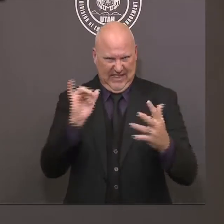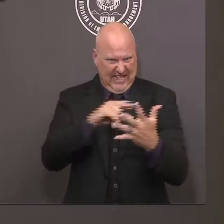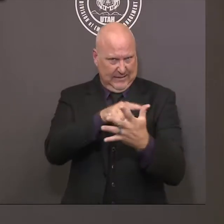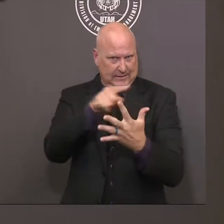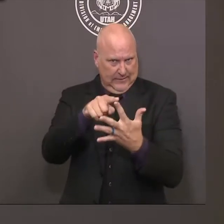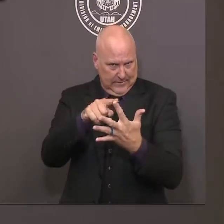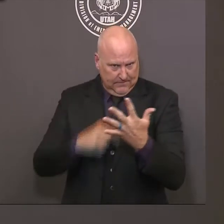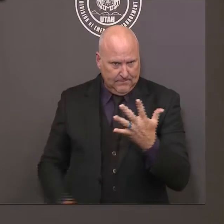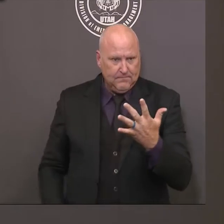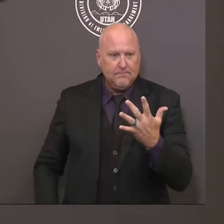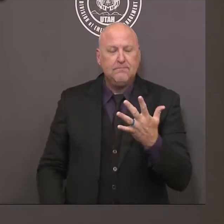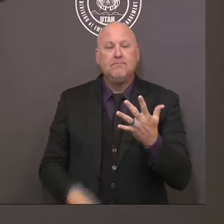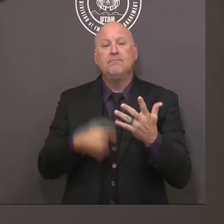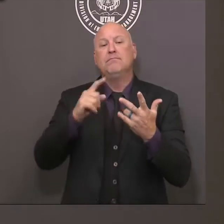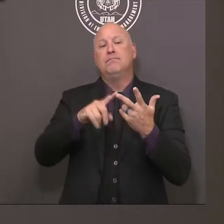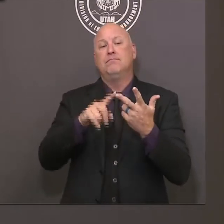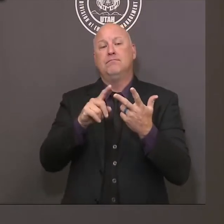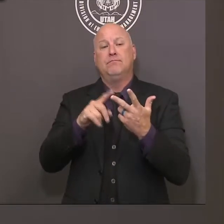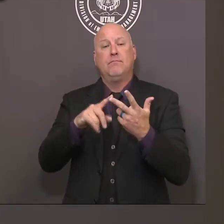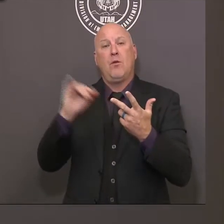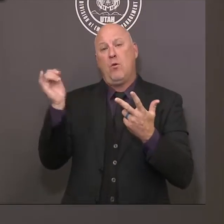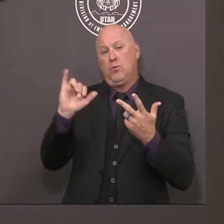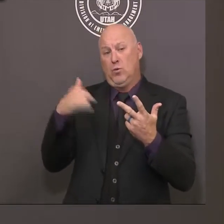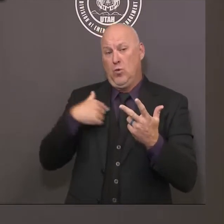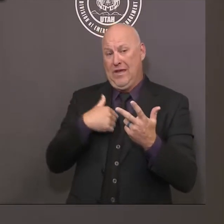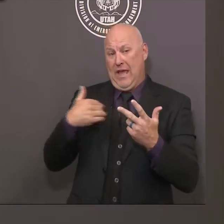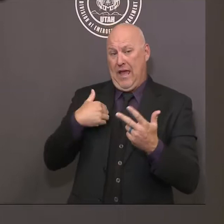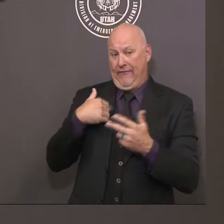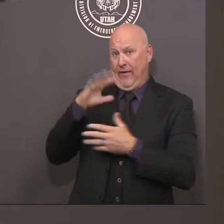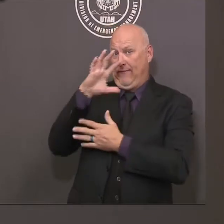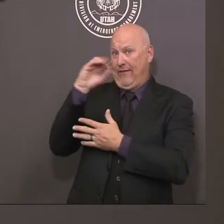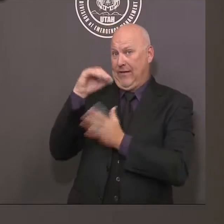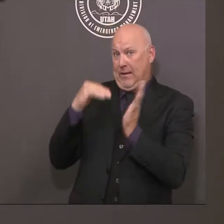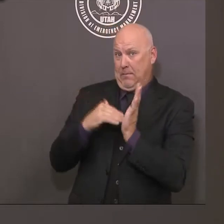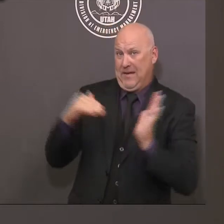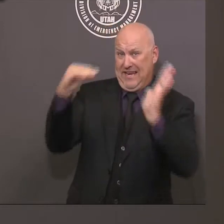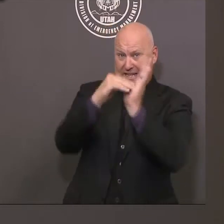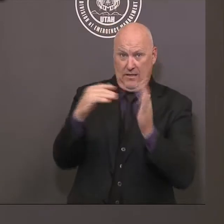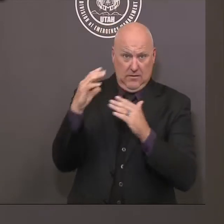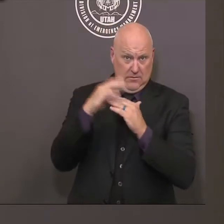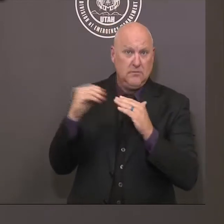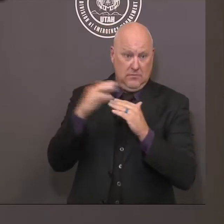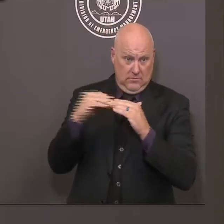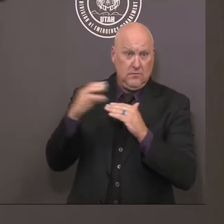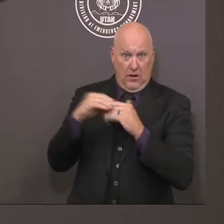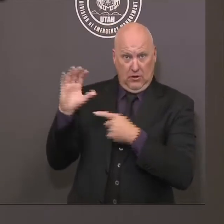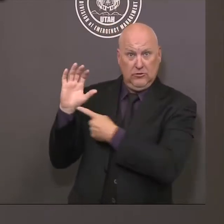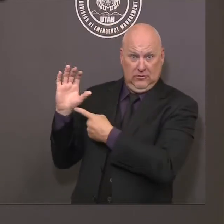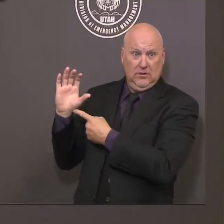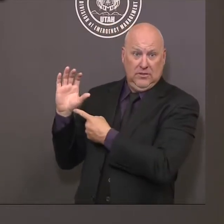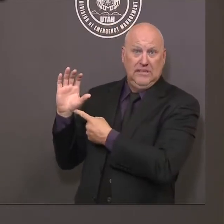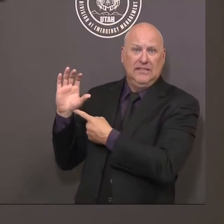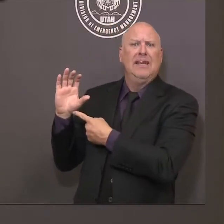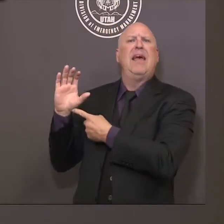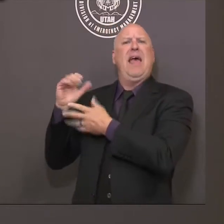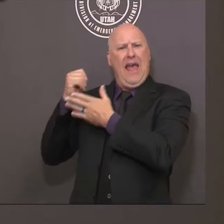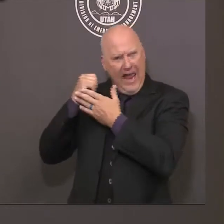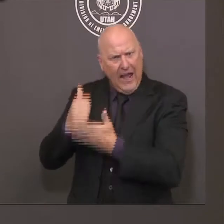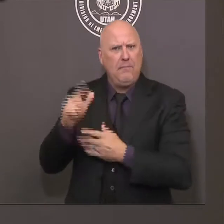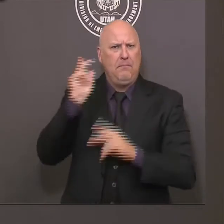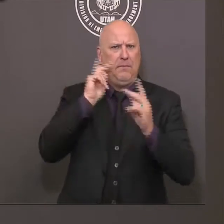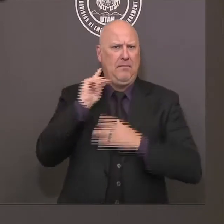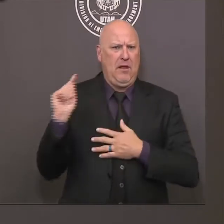encourage consumers to re-engage in the local economy. The Utah Leads Together 4.0 plan lays out